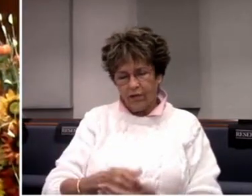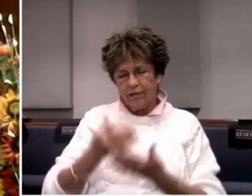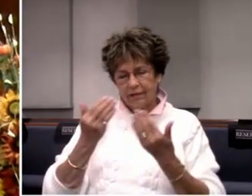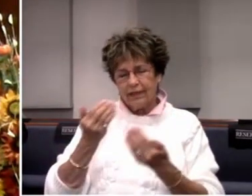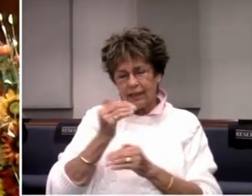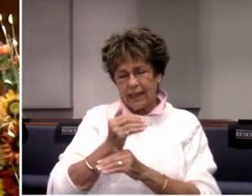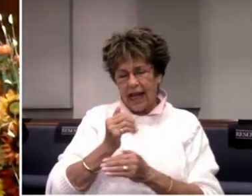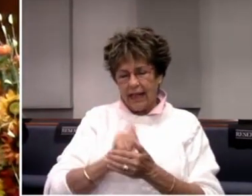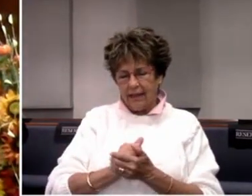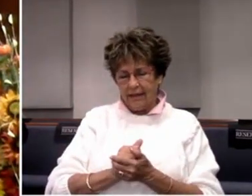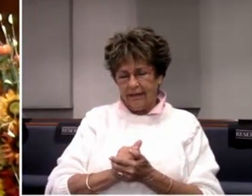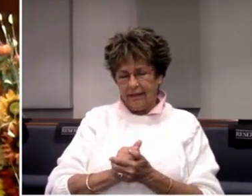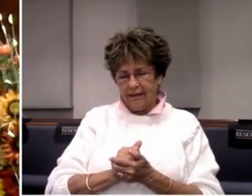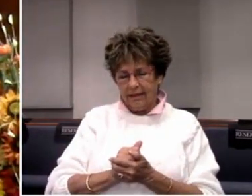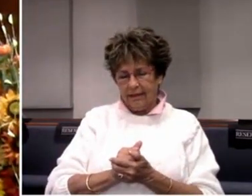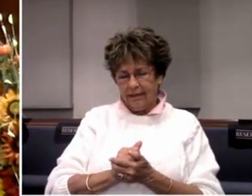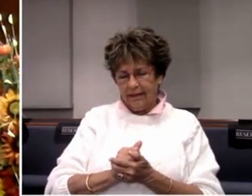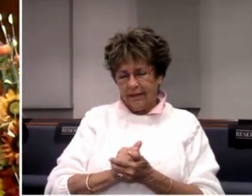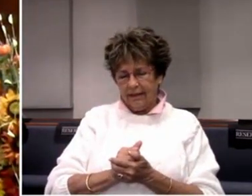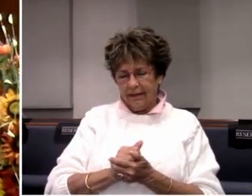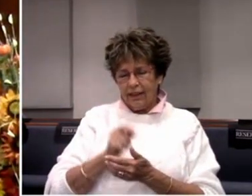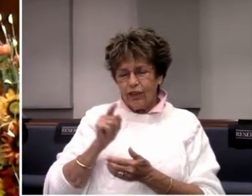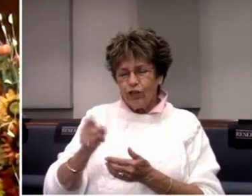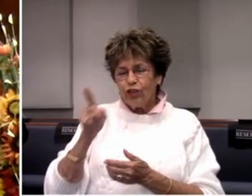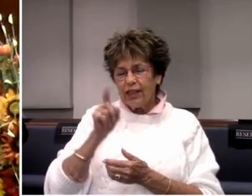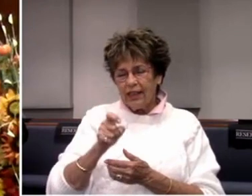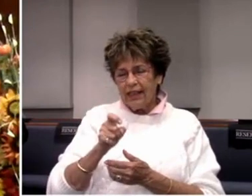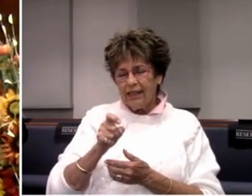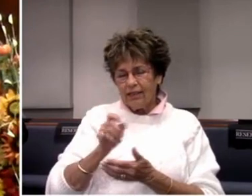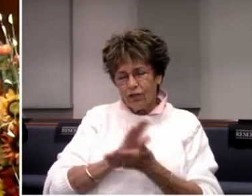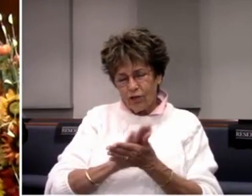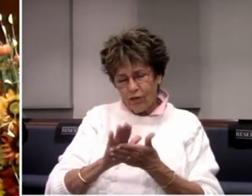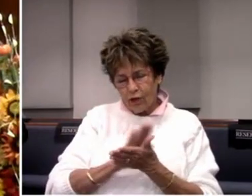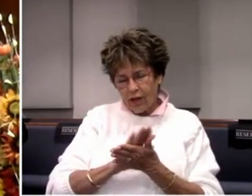To retaliate is natural.